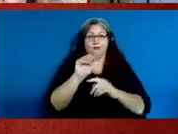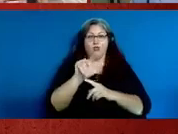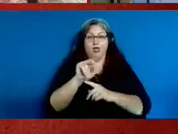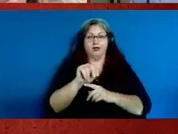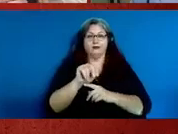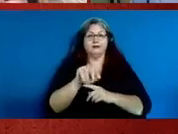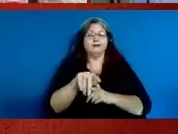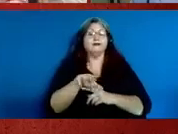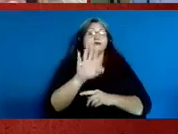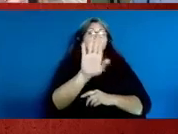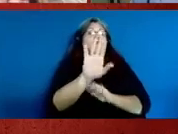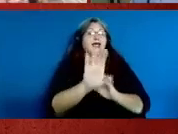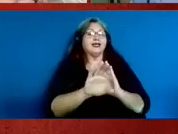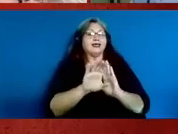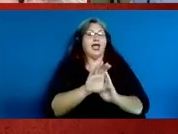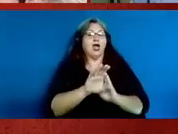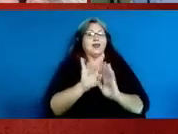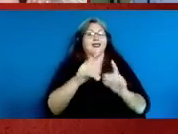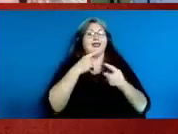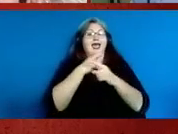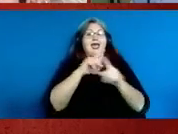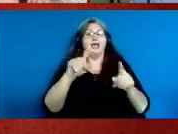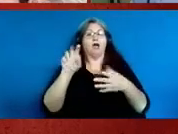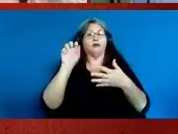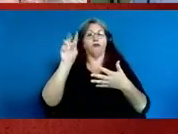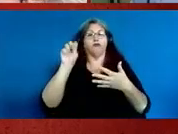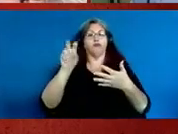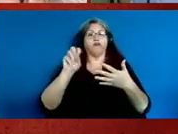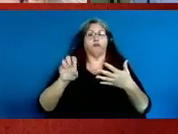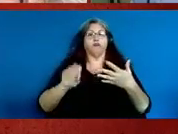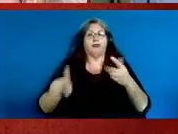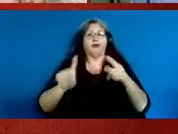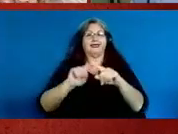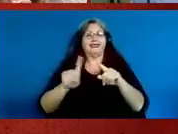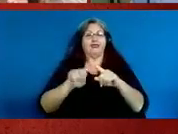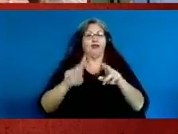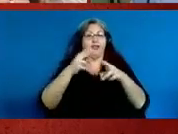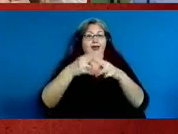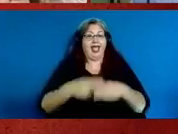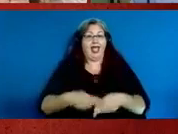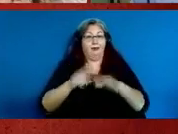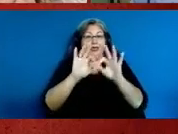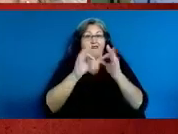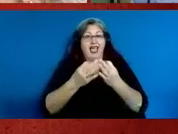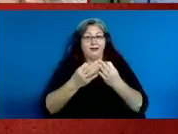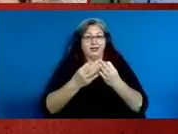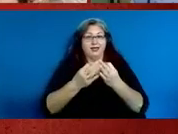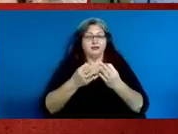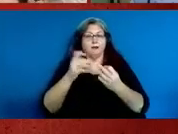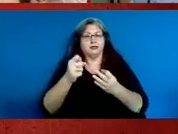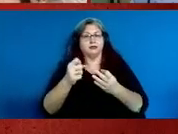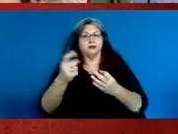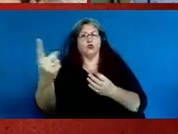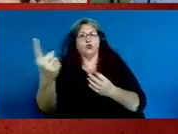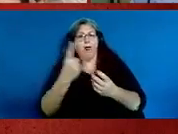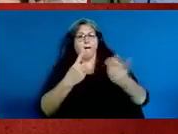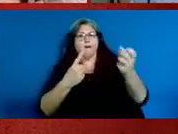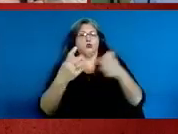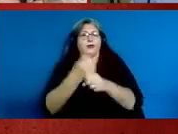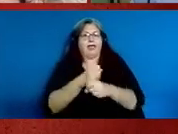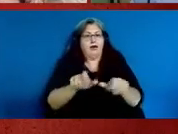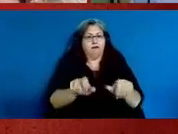your character announces all the different families to come forward and get the